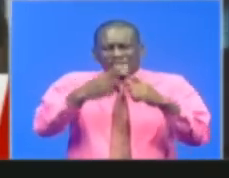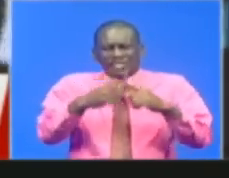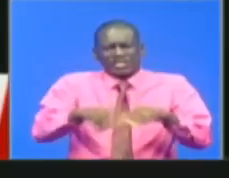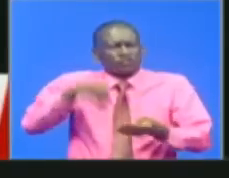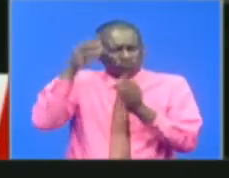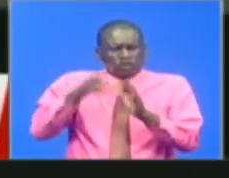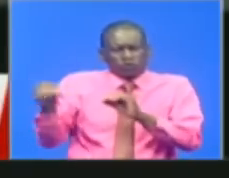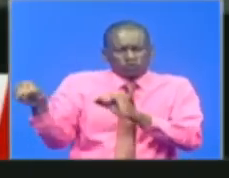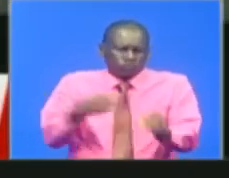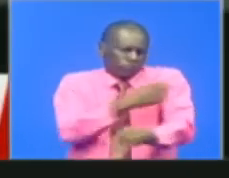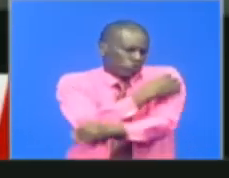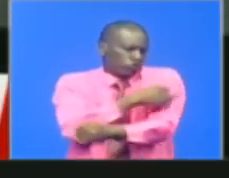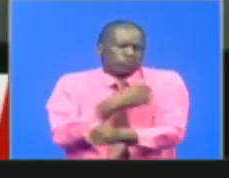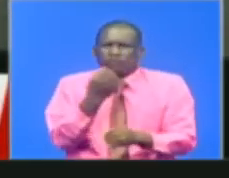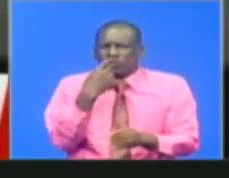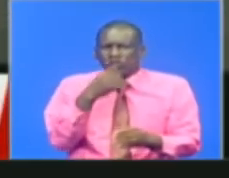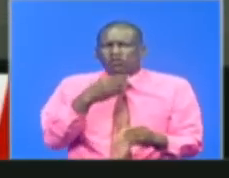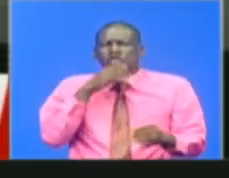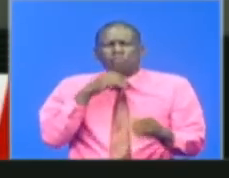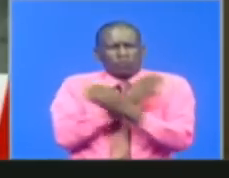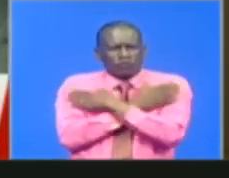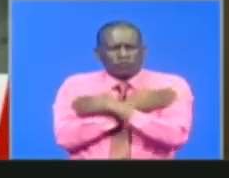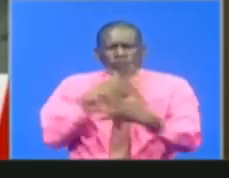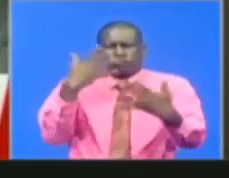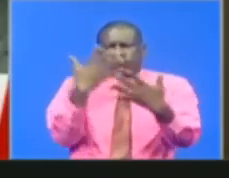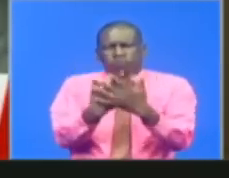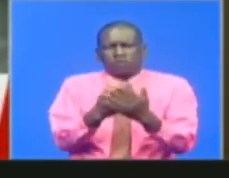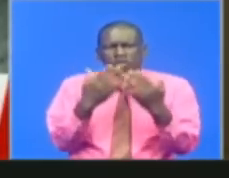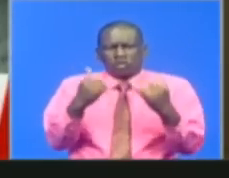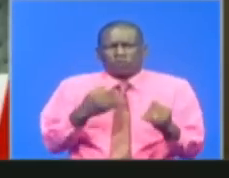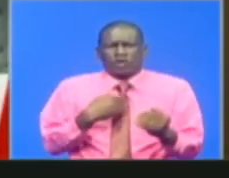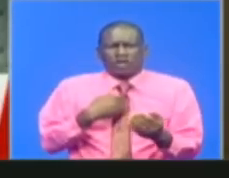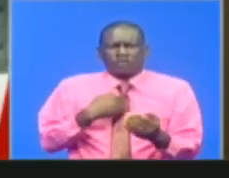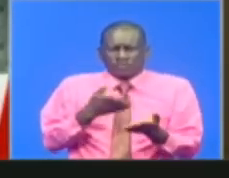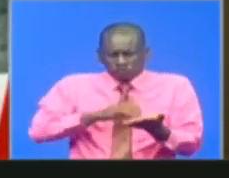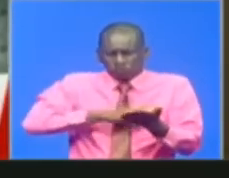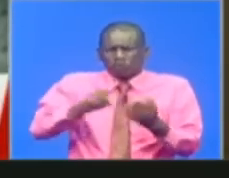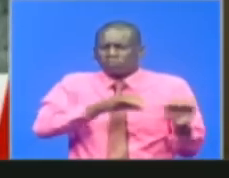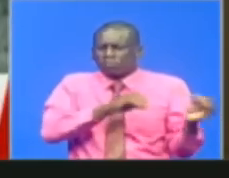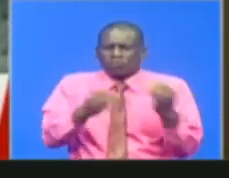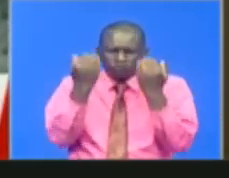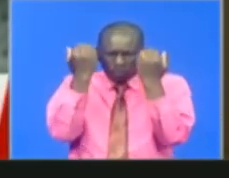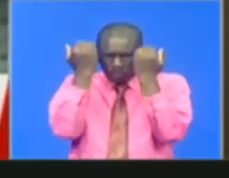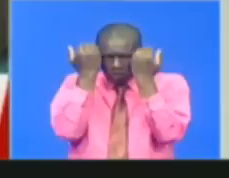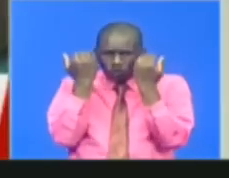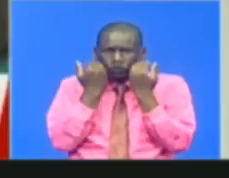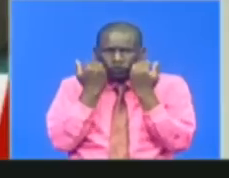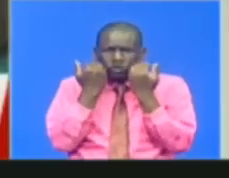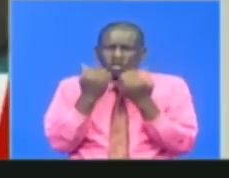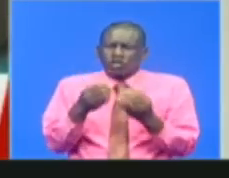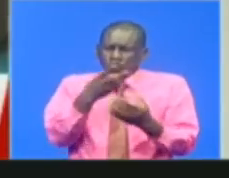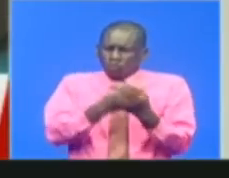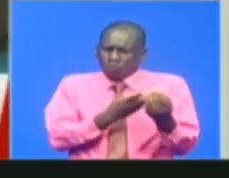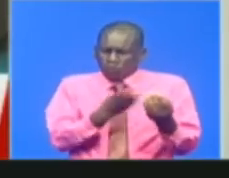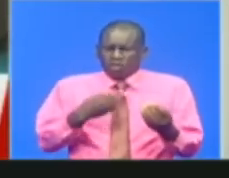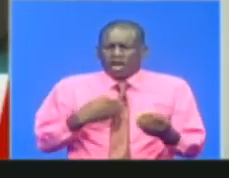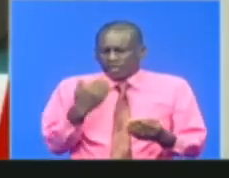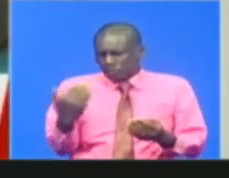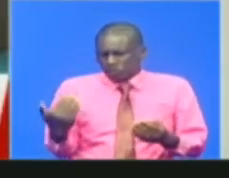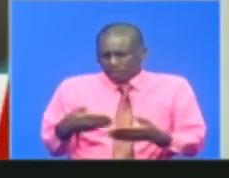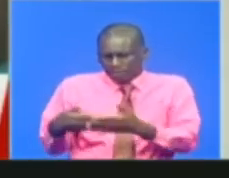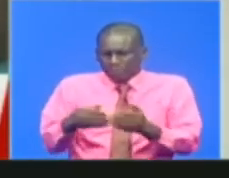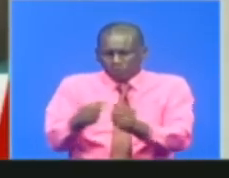for treatment. The boyfriend was taken into custody and will be charged this week. Naomi's friends say the couple had a child together